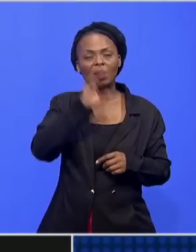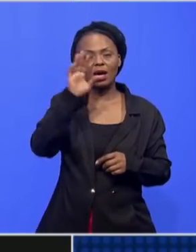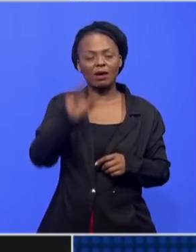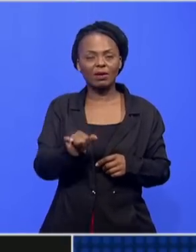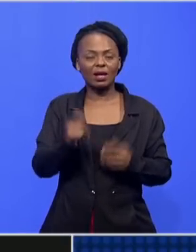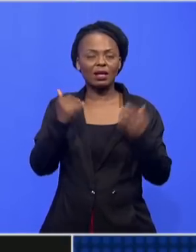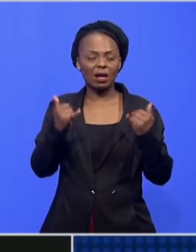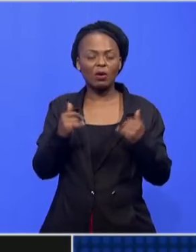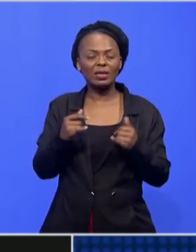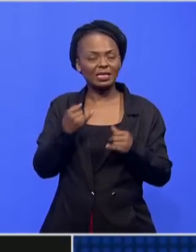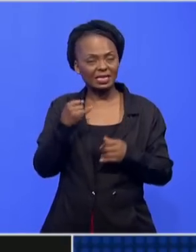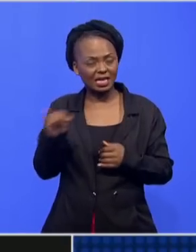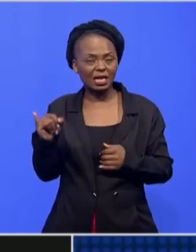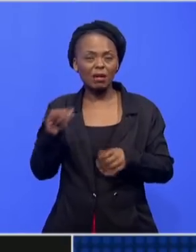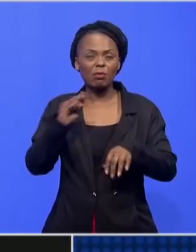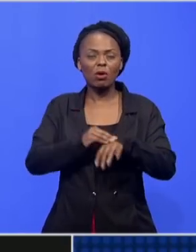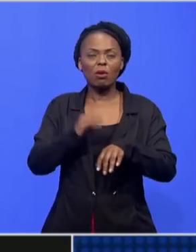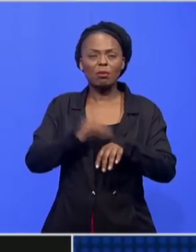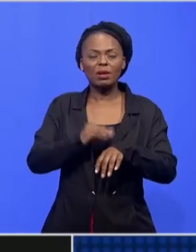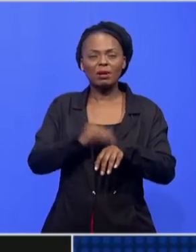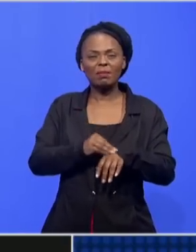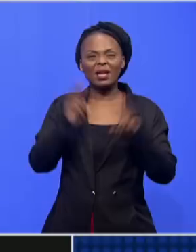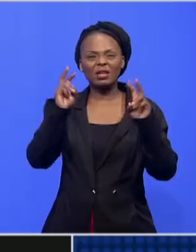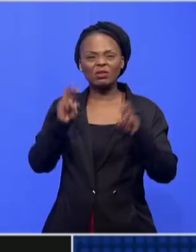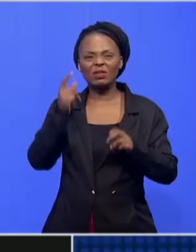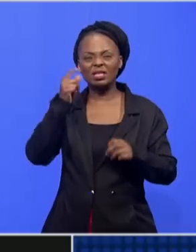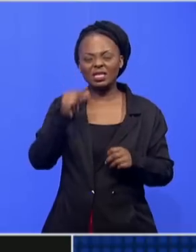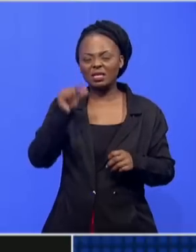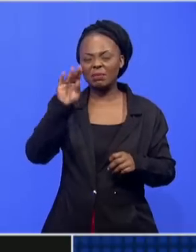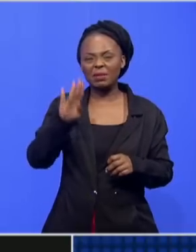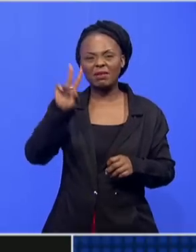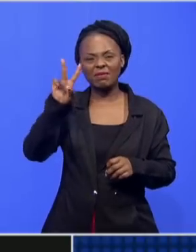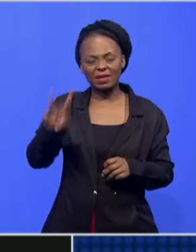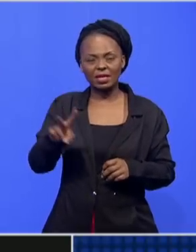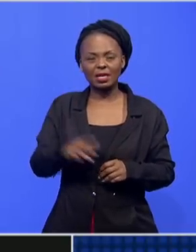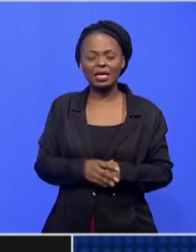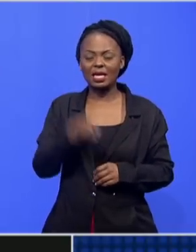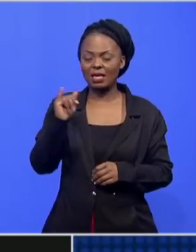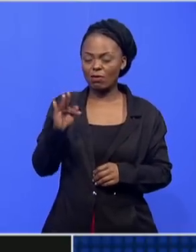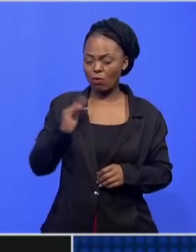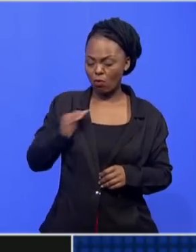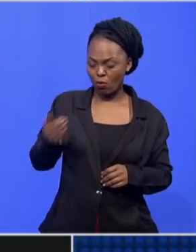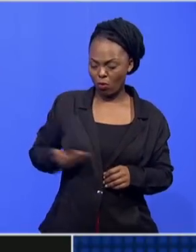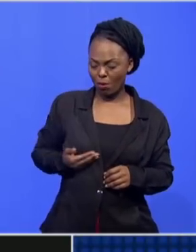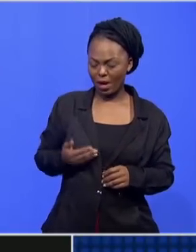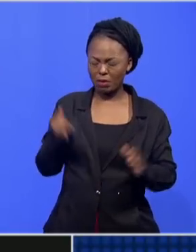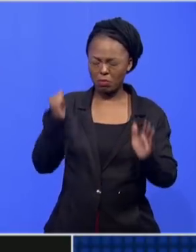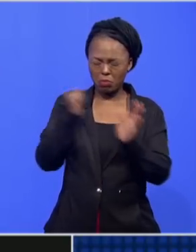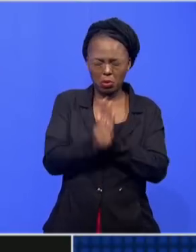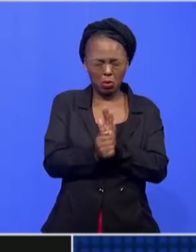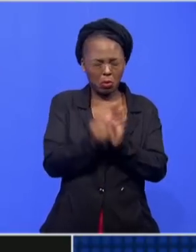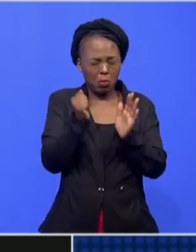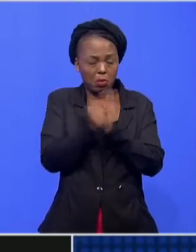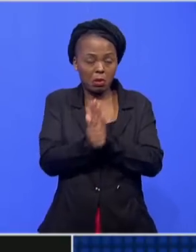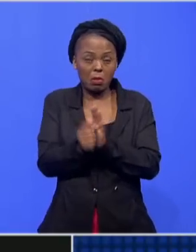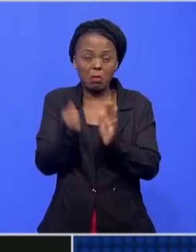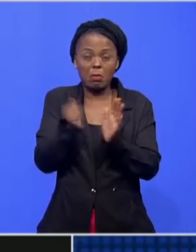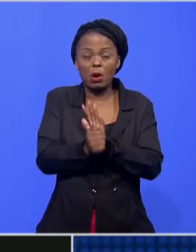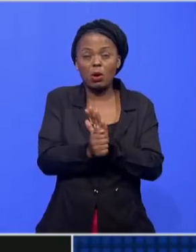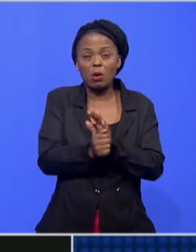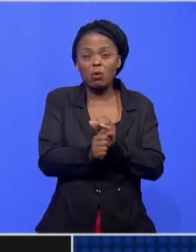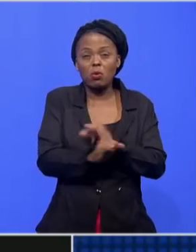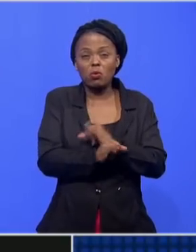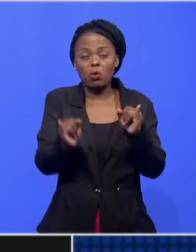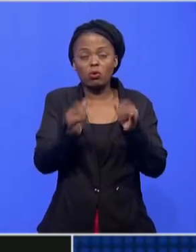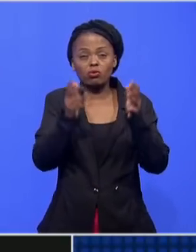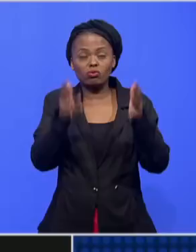still dealing with the issue of gender-based violence. So if we will have women being killed in such